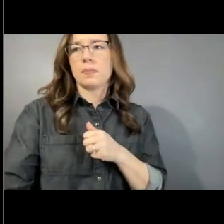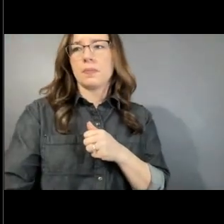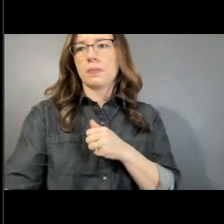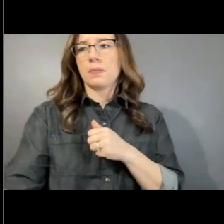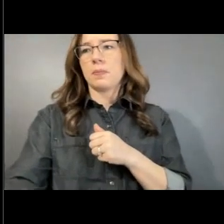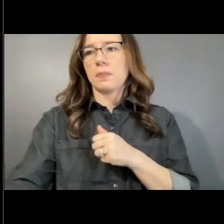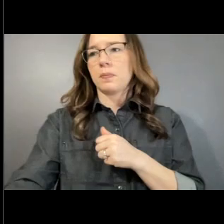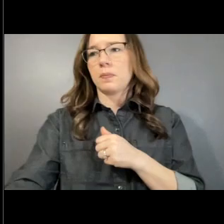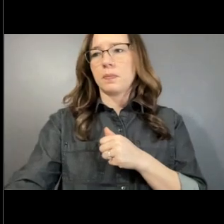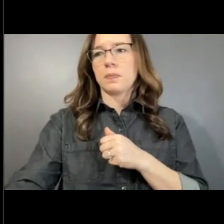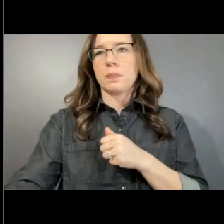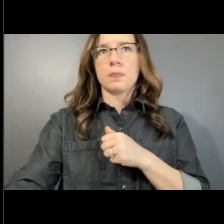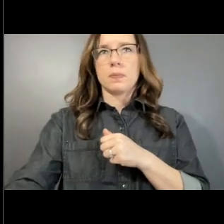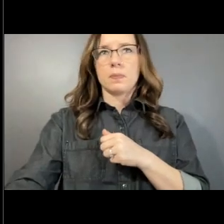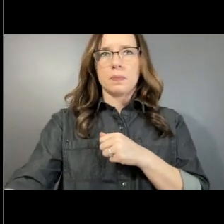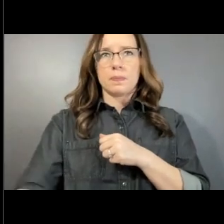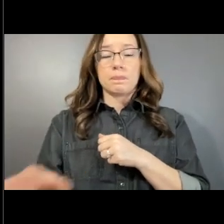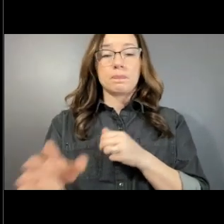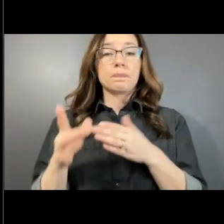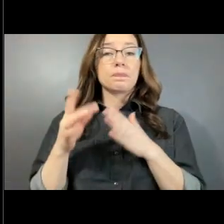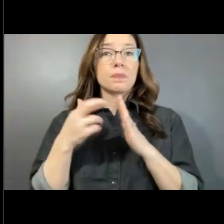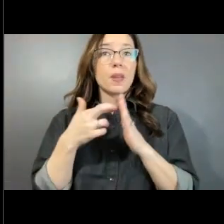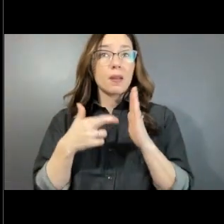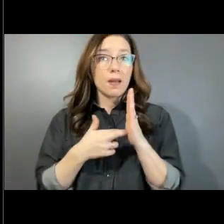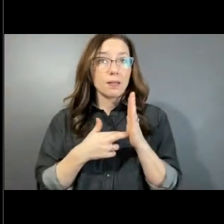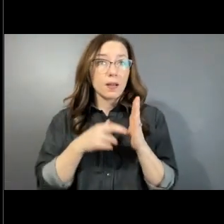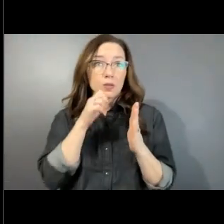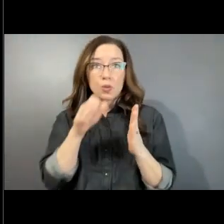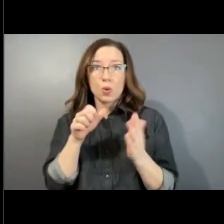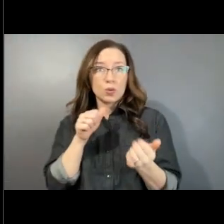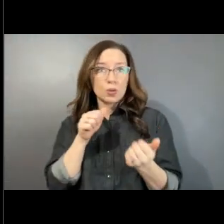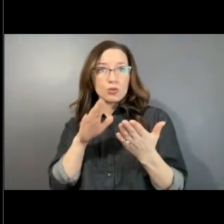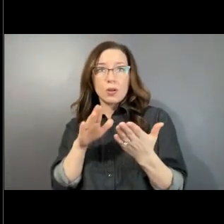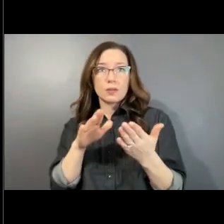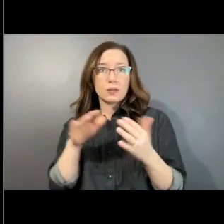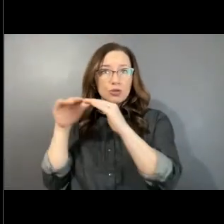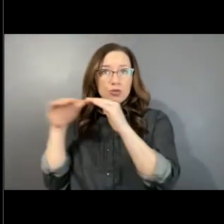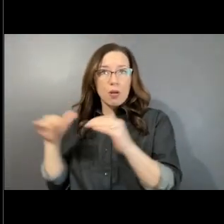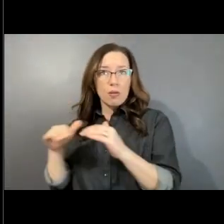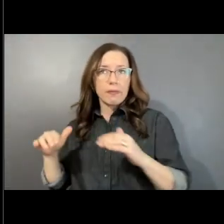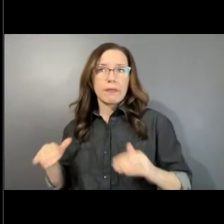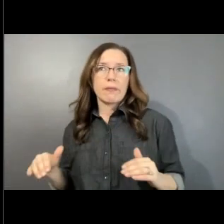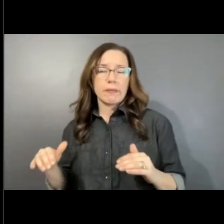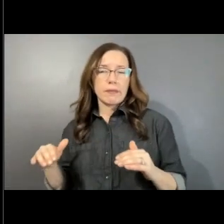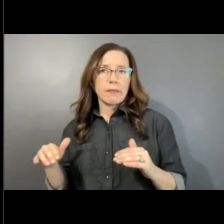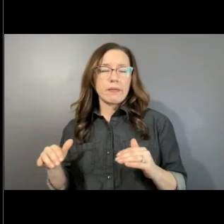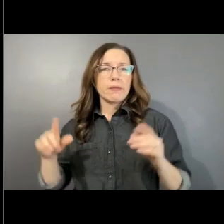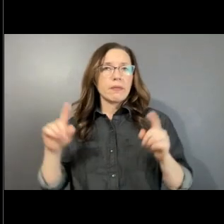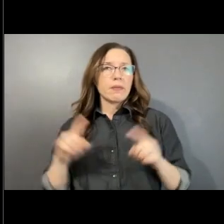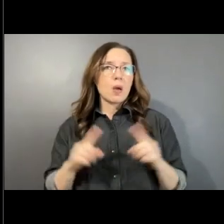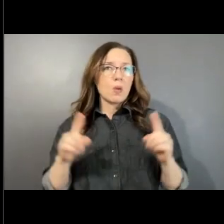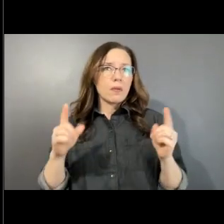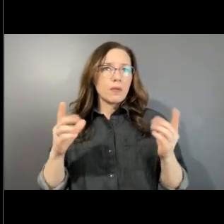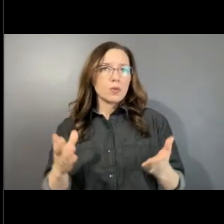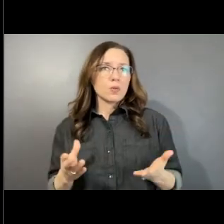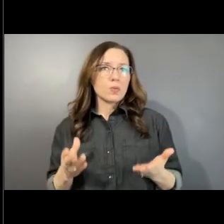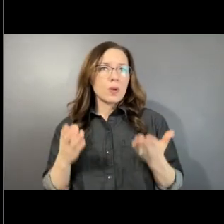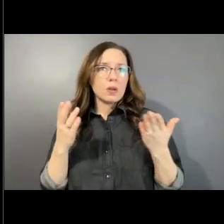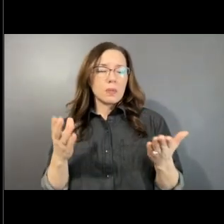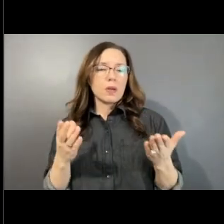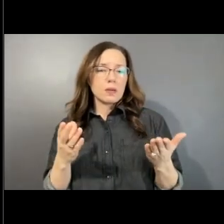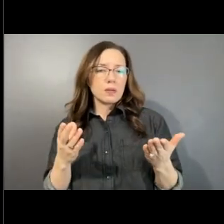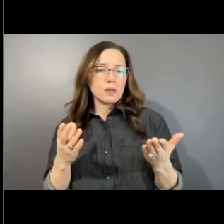The guidelines do not address shelving. However, it is recommended to be